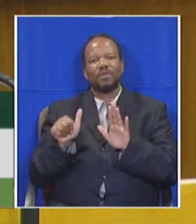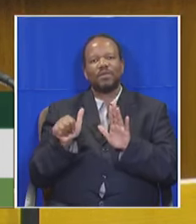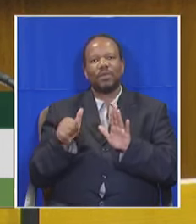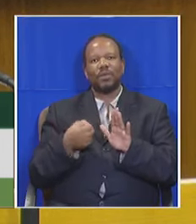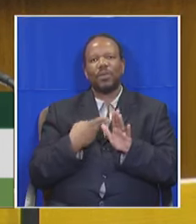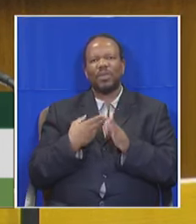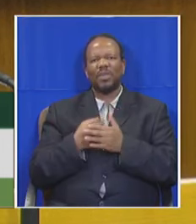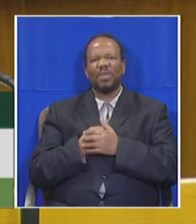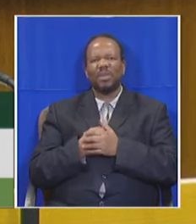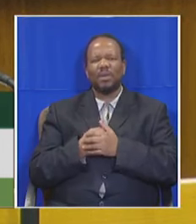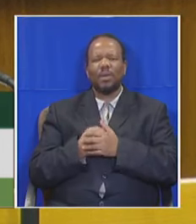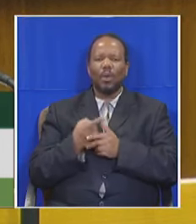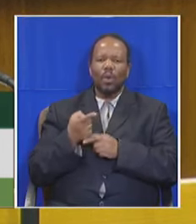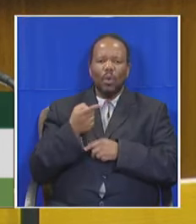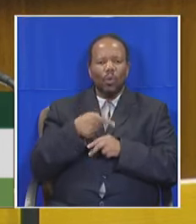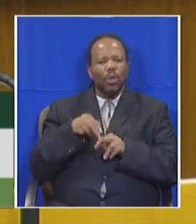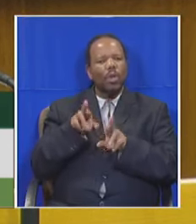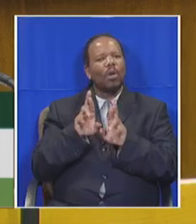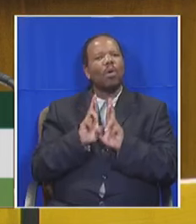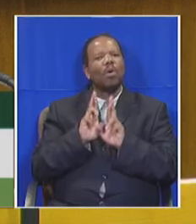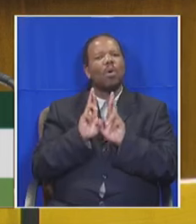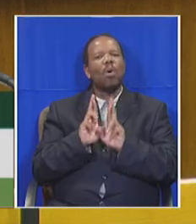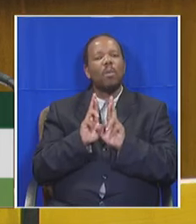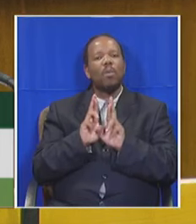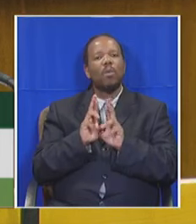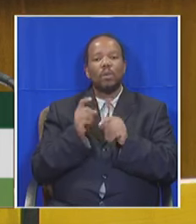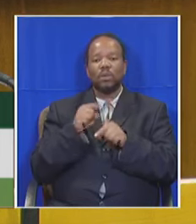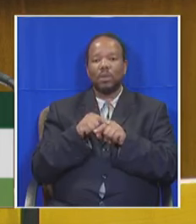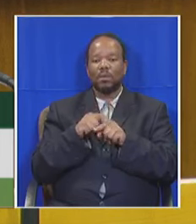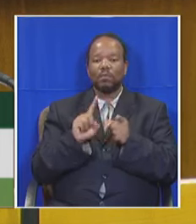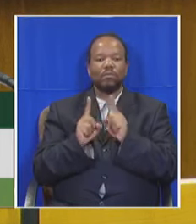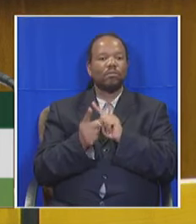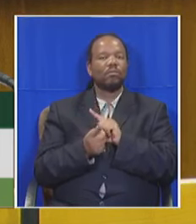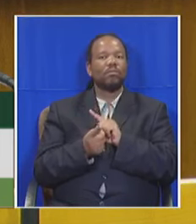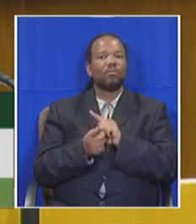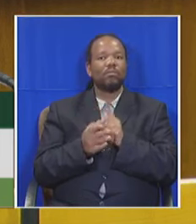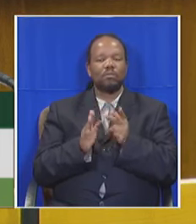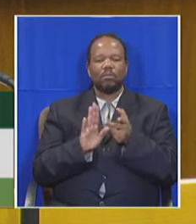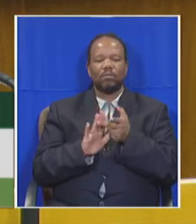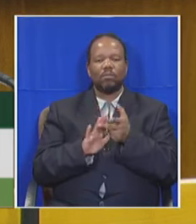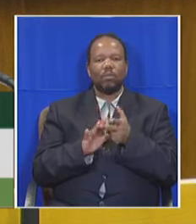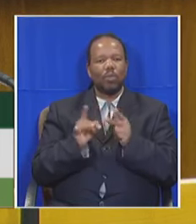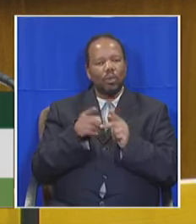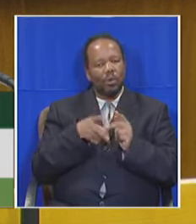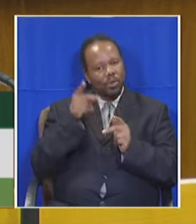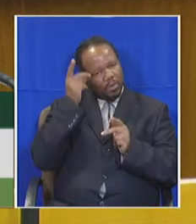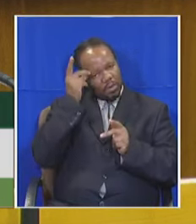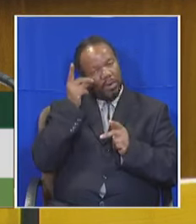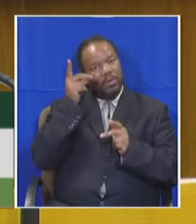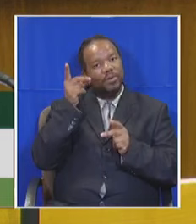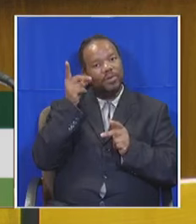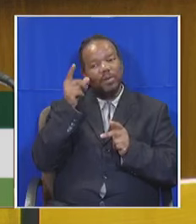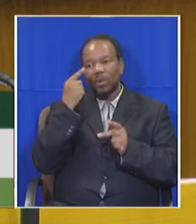1976, the youth had hoped that we were at the dawn of a new era. The youth had dreamed of the day when everybody would be